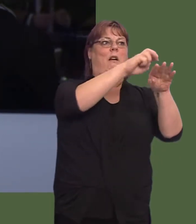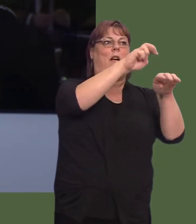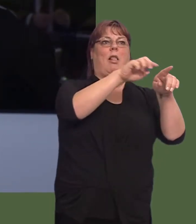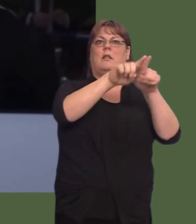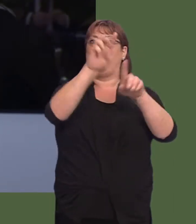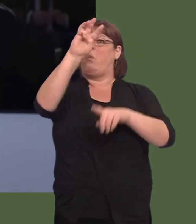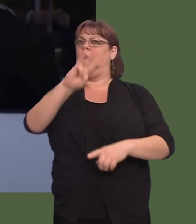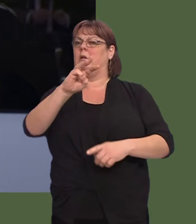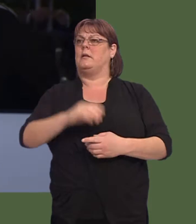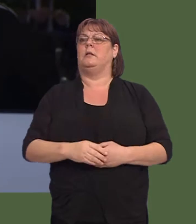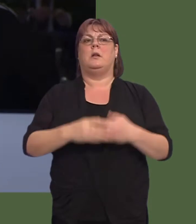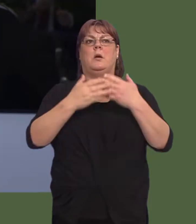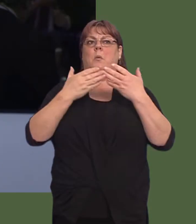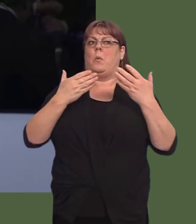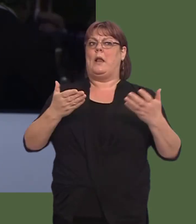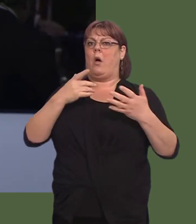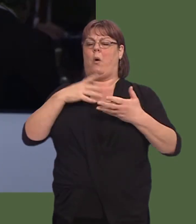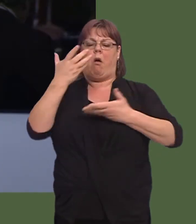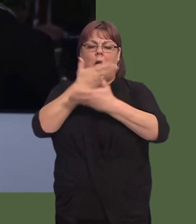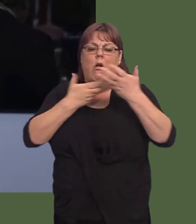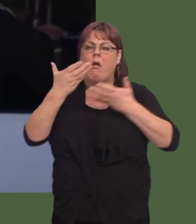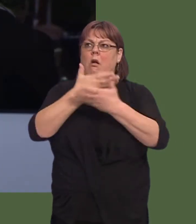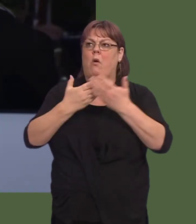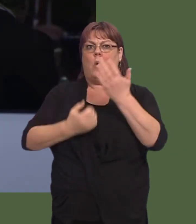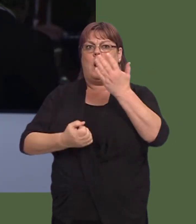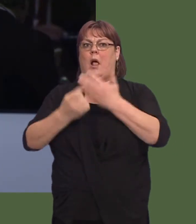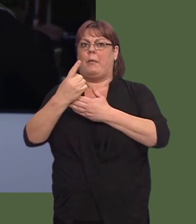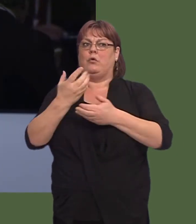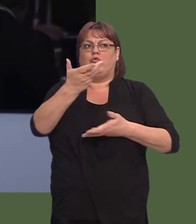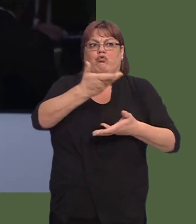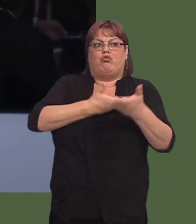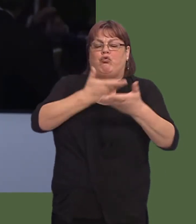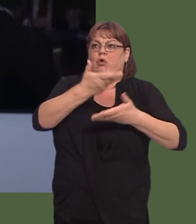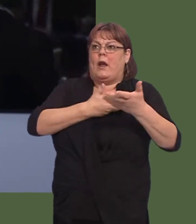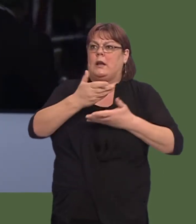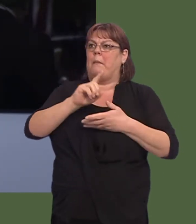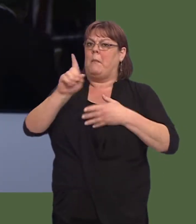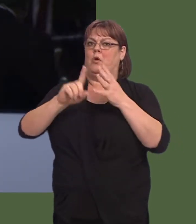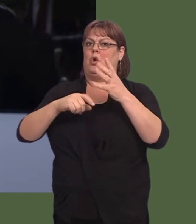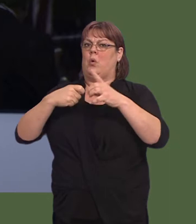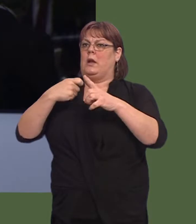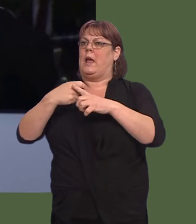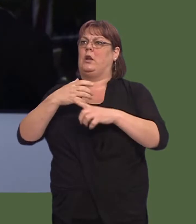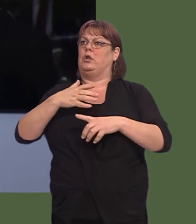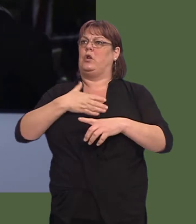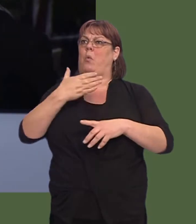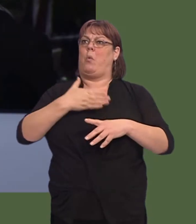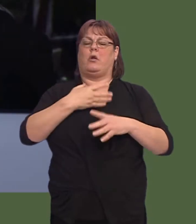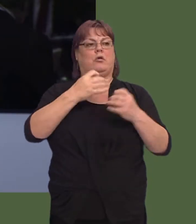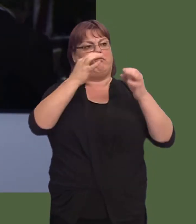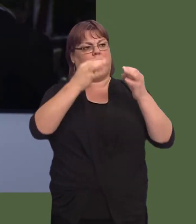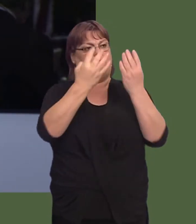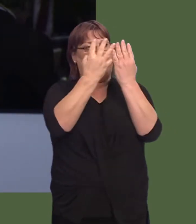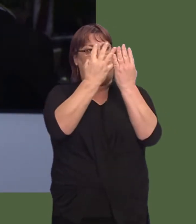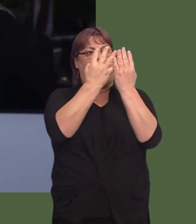we're now close to concluding the first phase of negotiations and bringing forward trade negotiations. The government does not want a hard border between